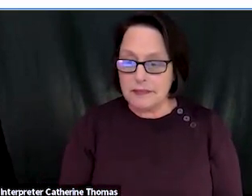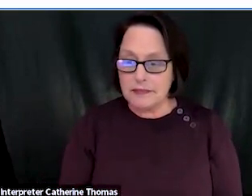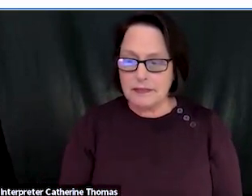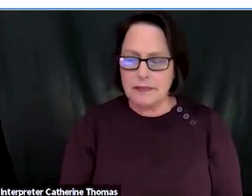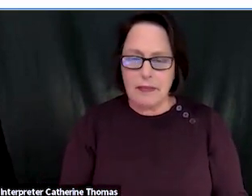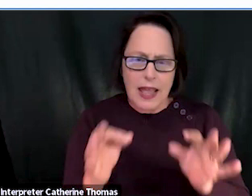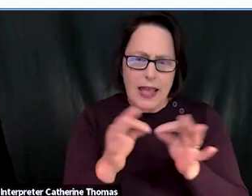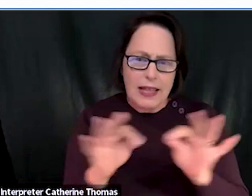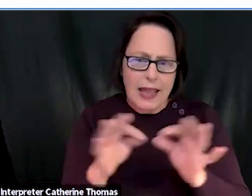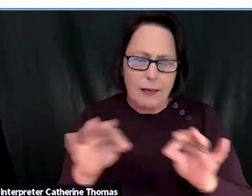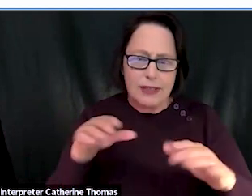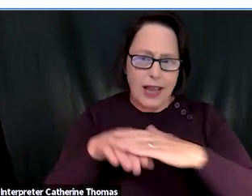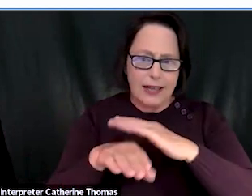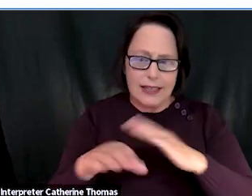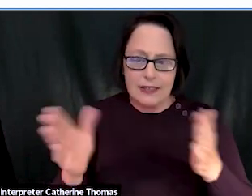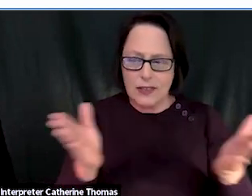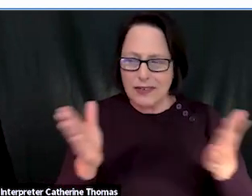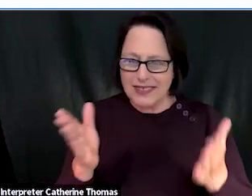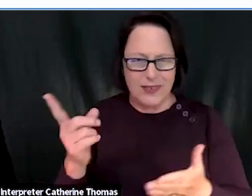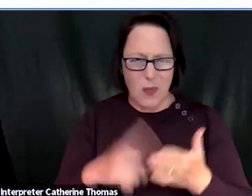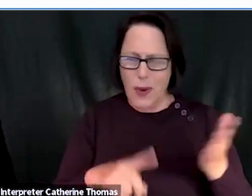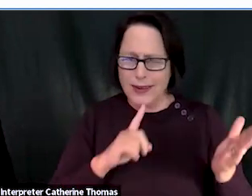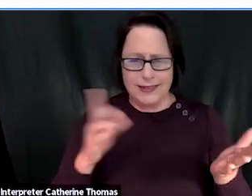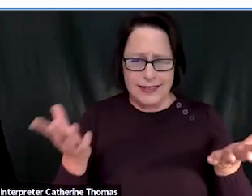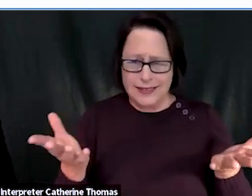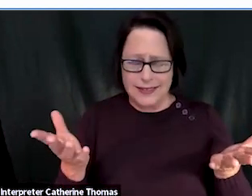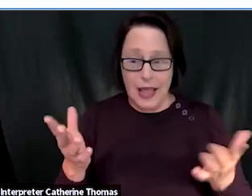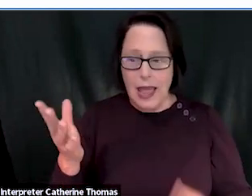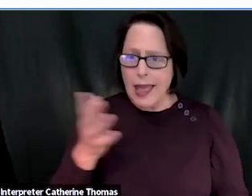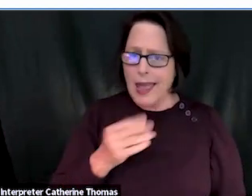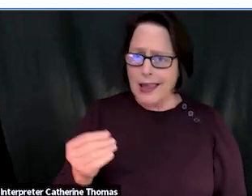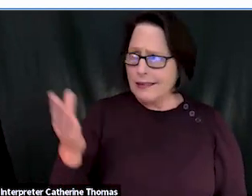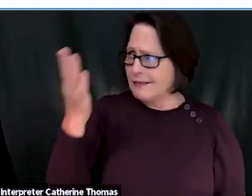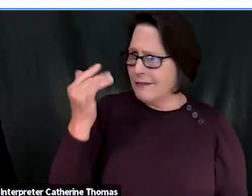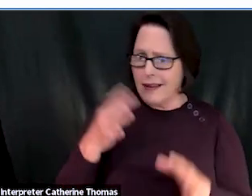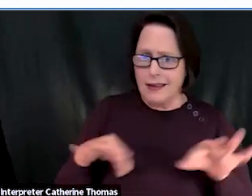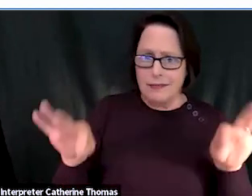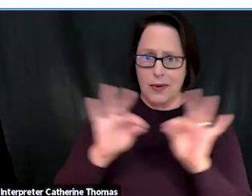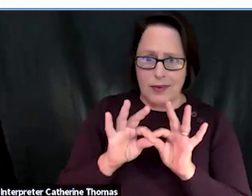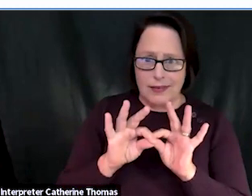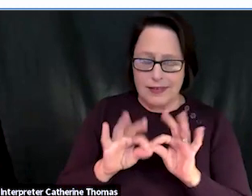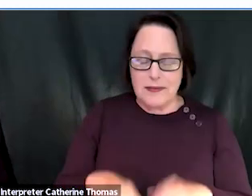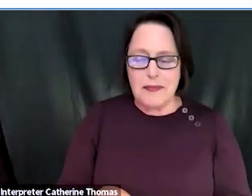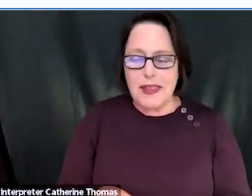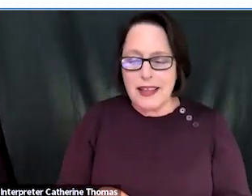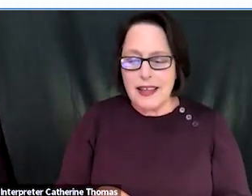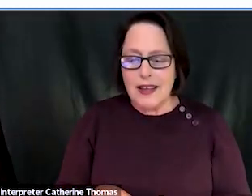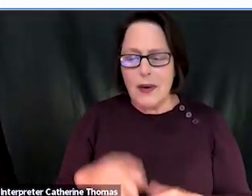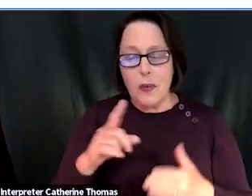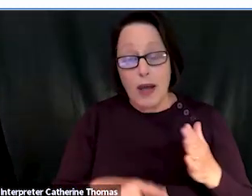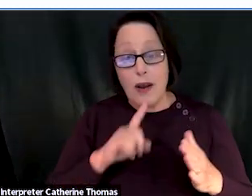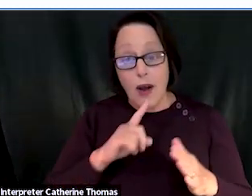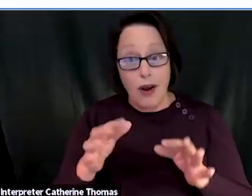Language access services, what is it and why should we care? What are language